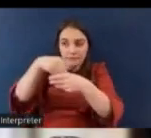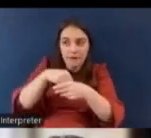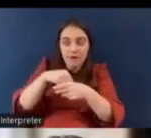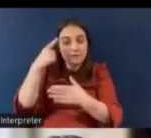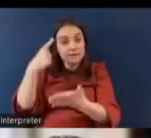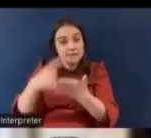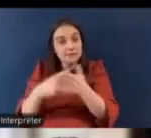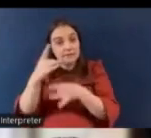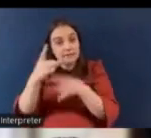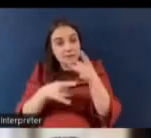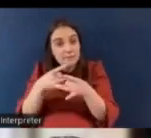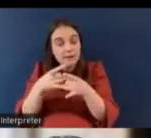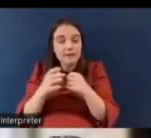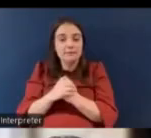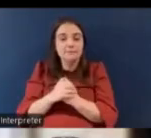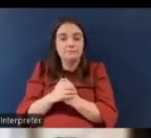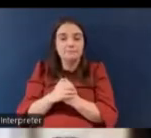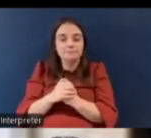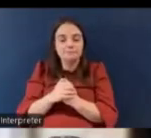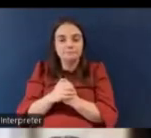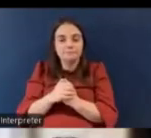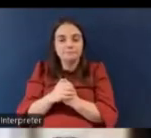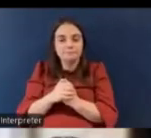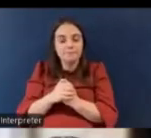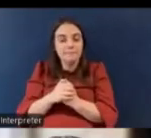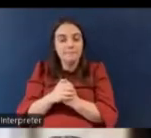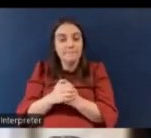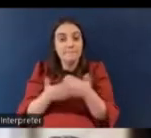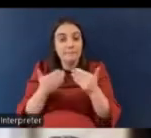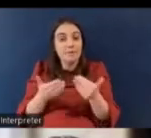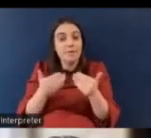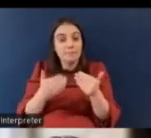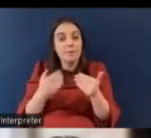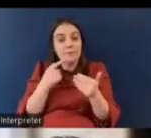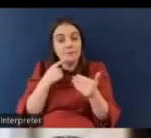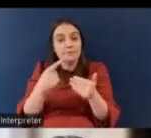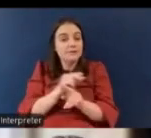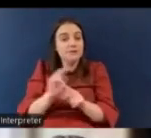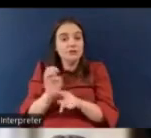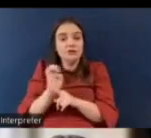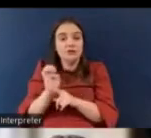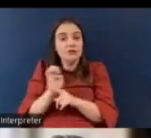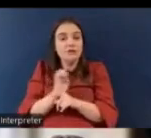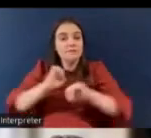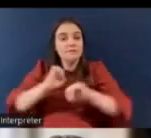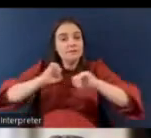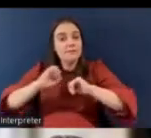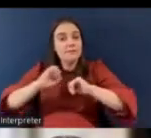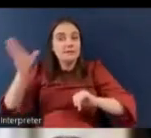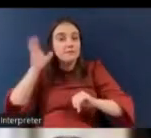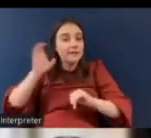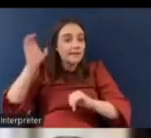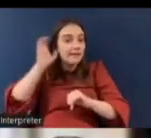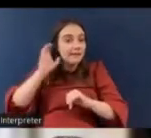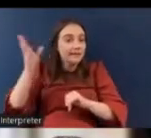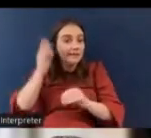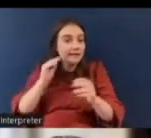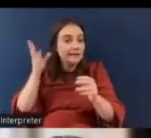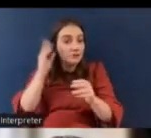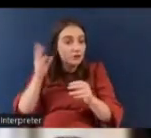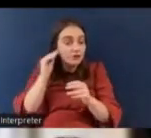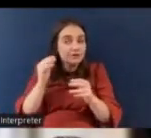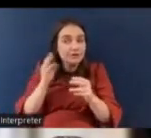making. And it's, you know, at the moment it's been said that there's not enough room for the listeners. We really need to make room